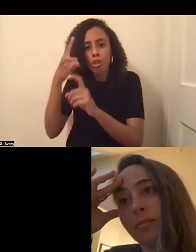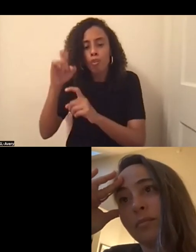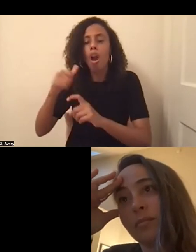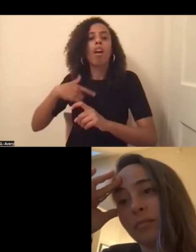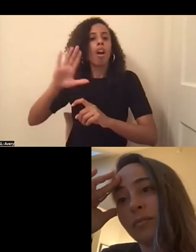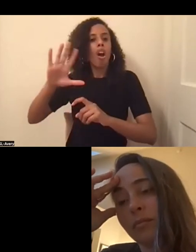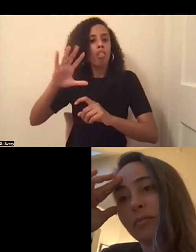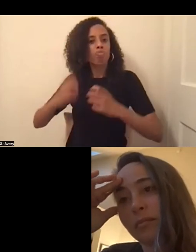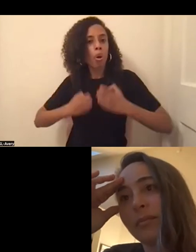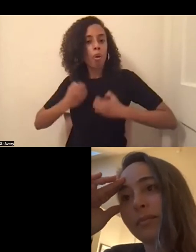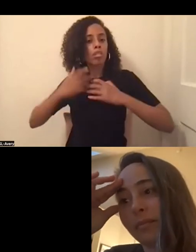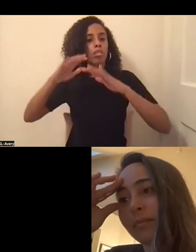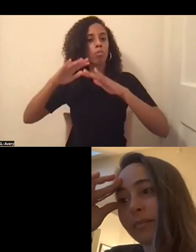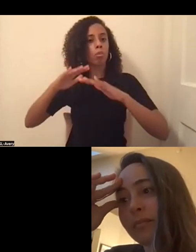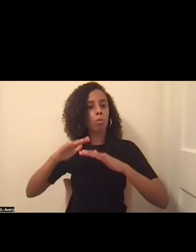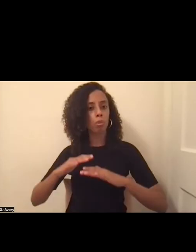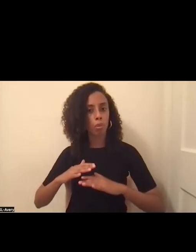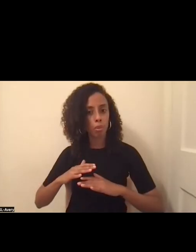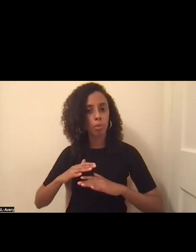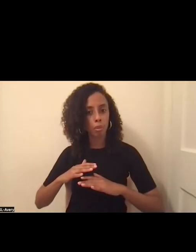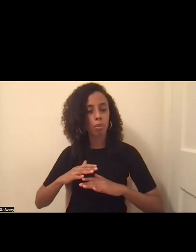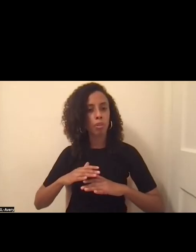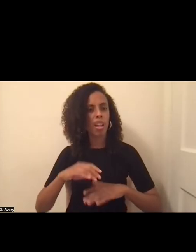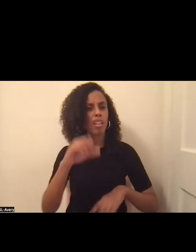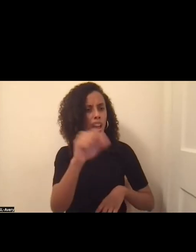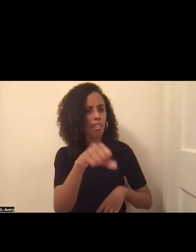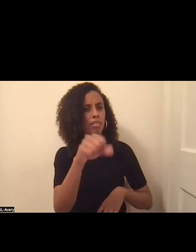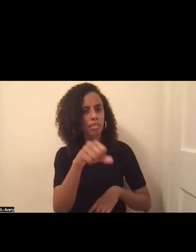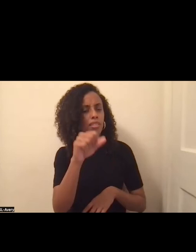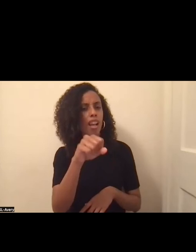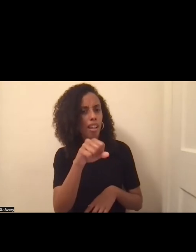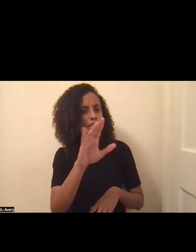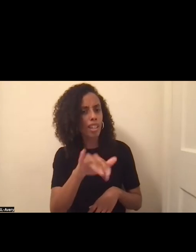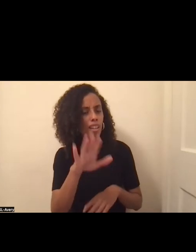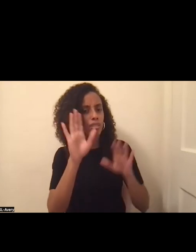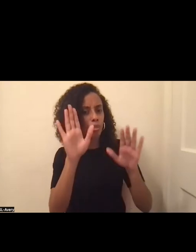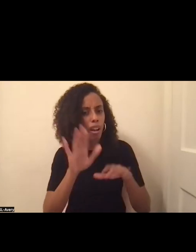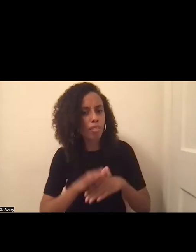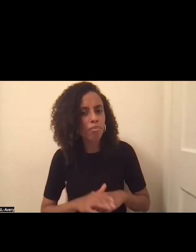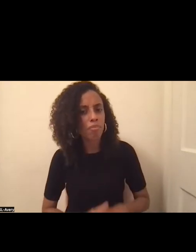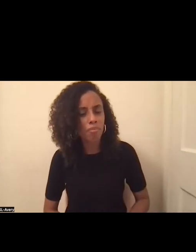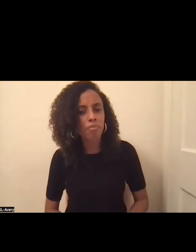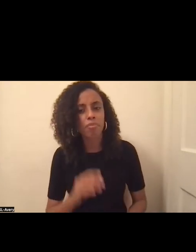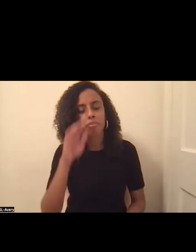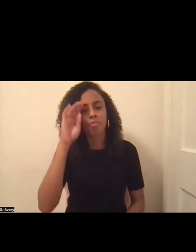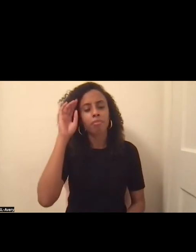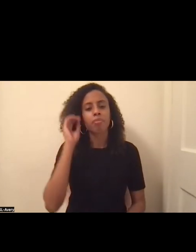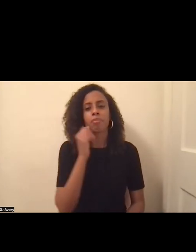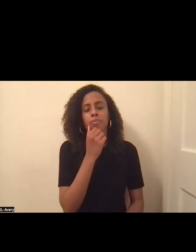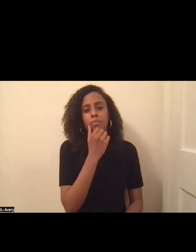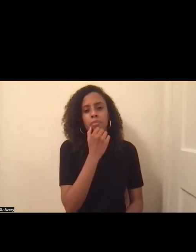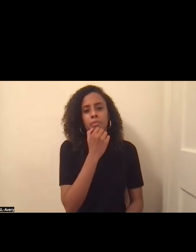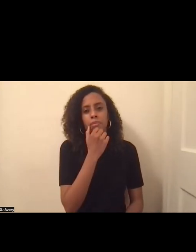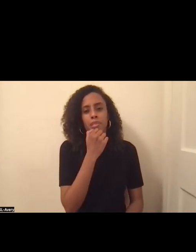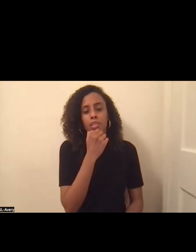Yes. Yes. That's great. All right. So I do want to